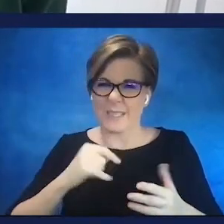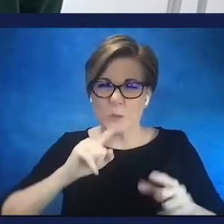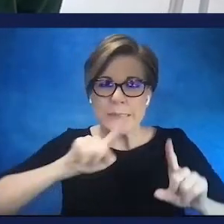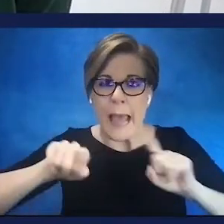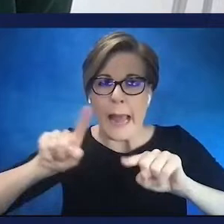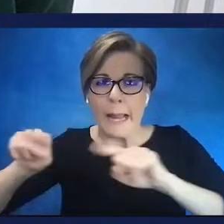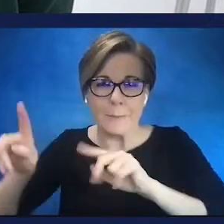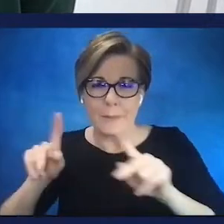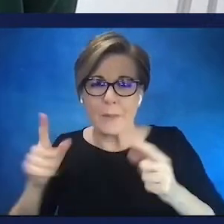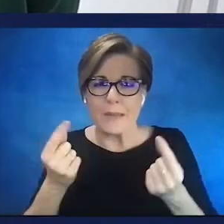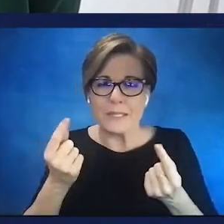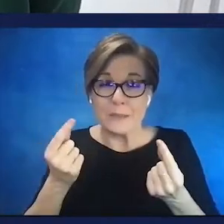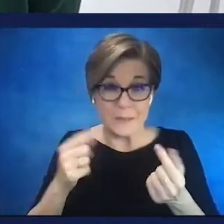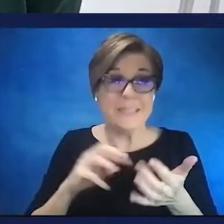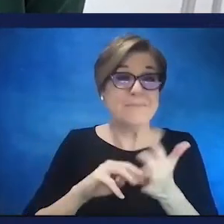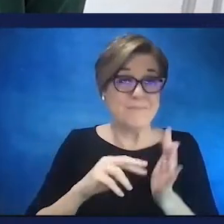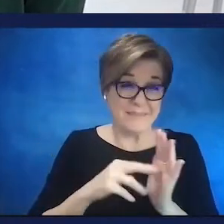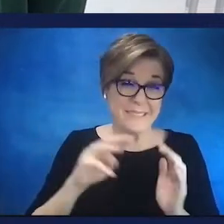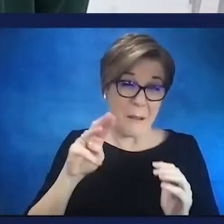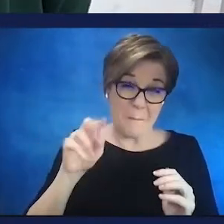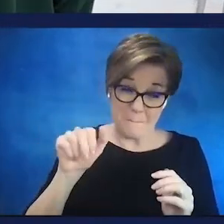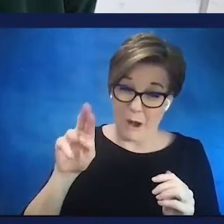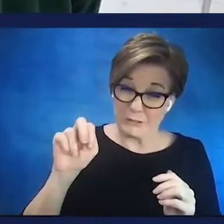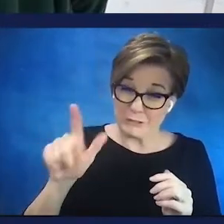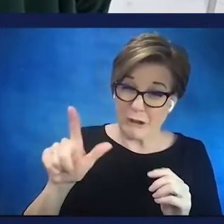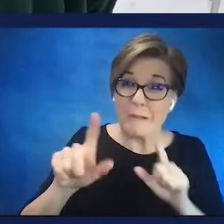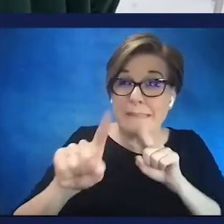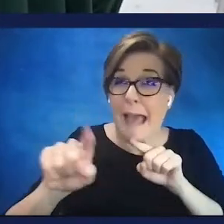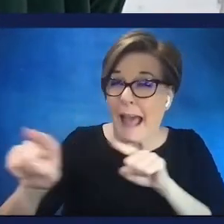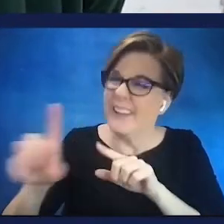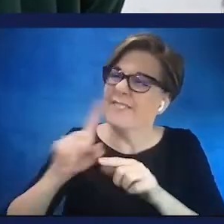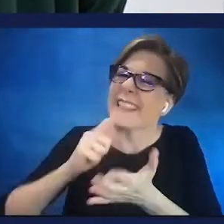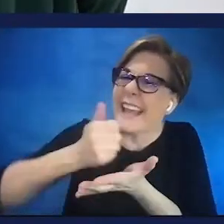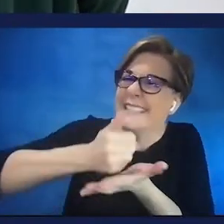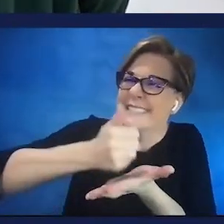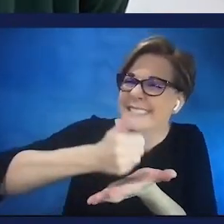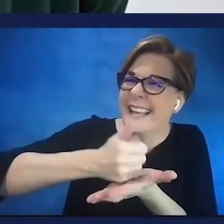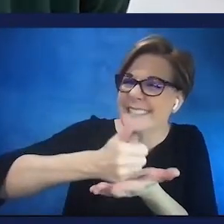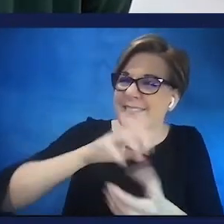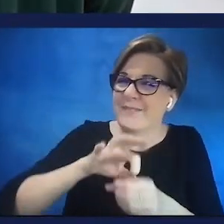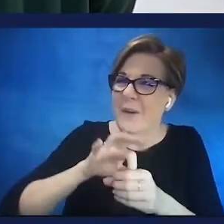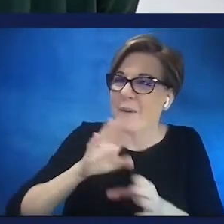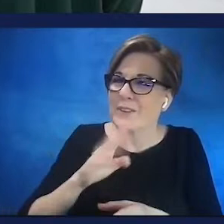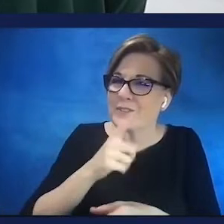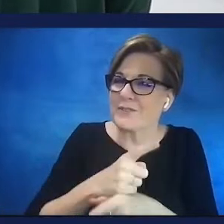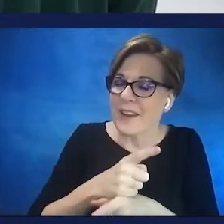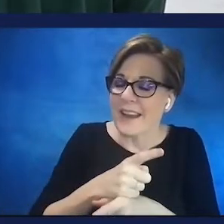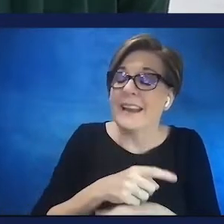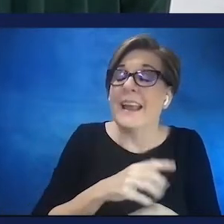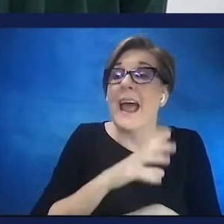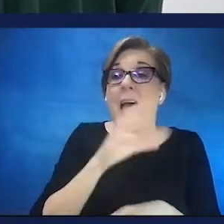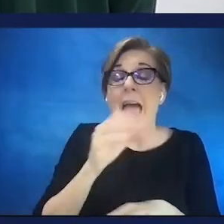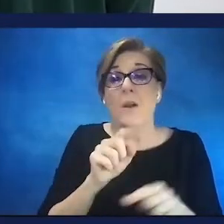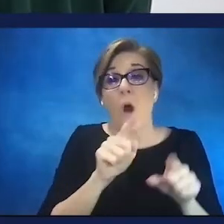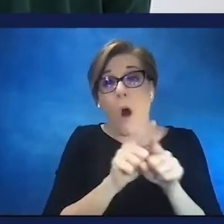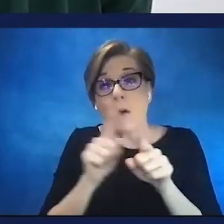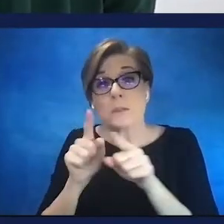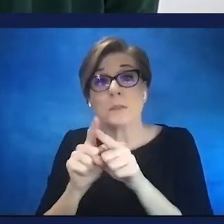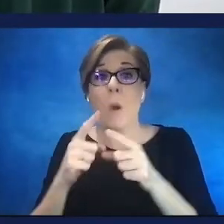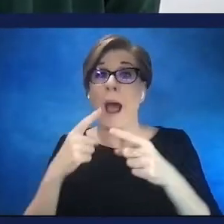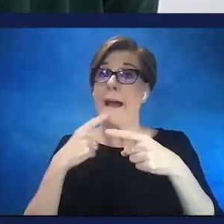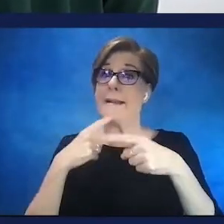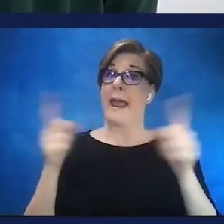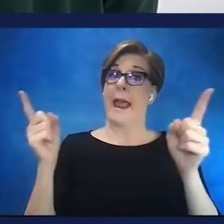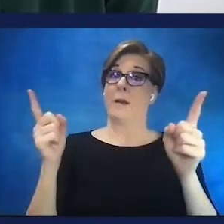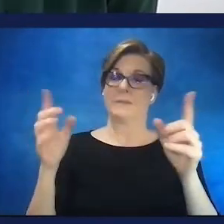So the marshals tell the people what to do. That's correct. Well, they're really assisting them as they're entering the voting locations. But they also